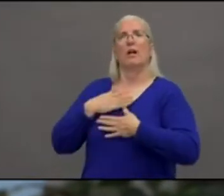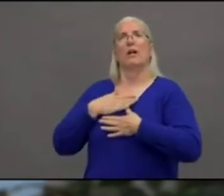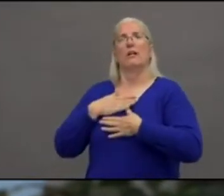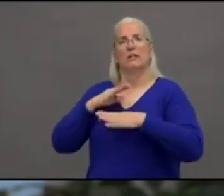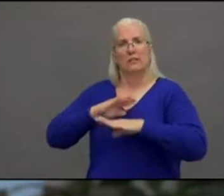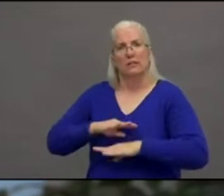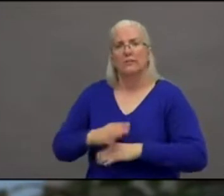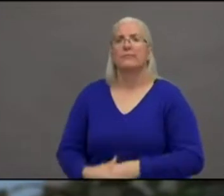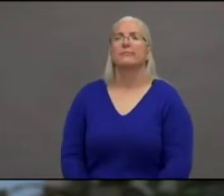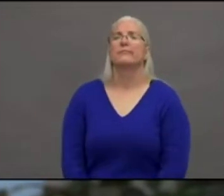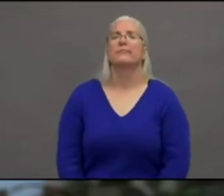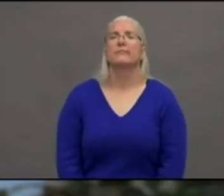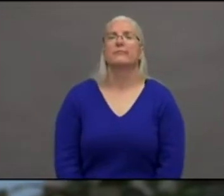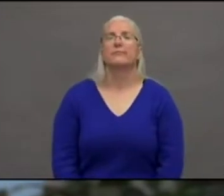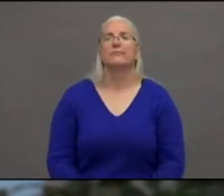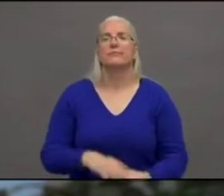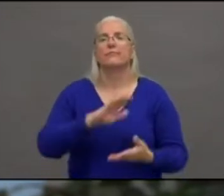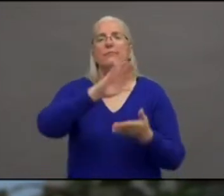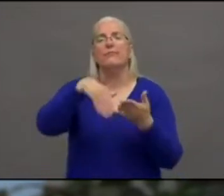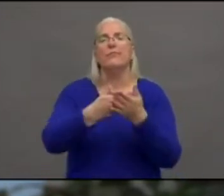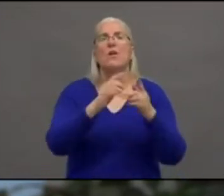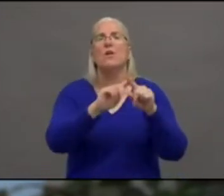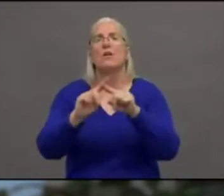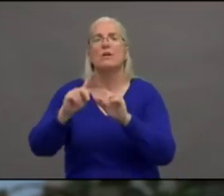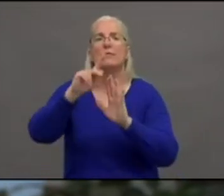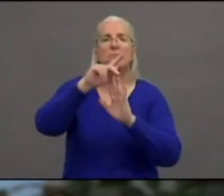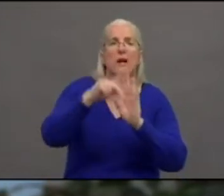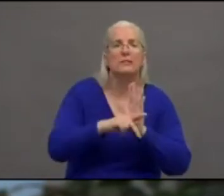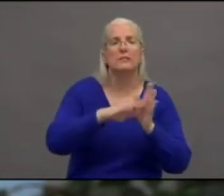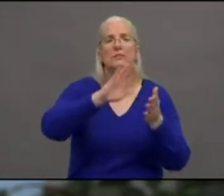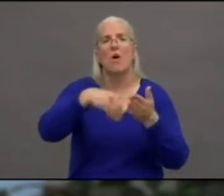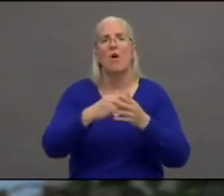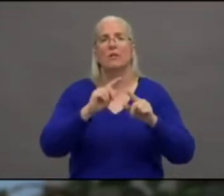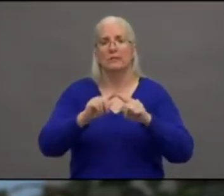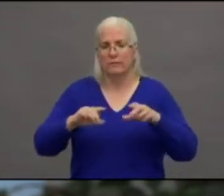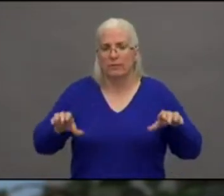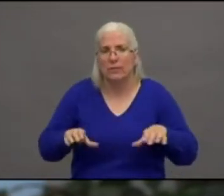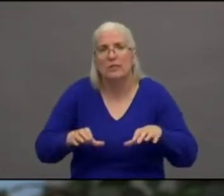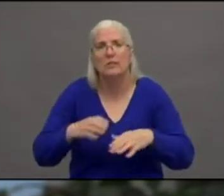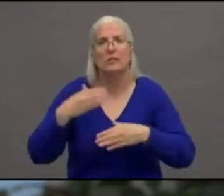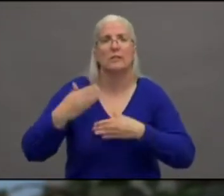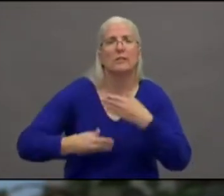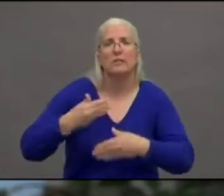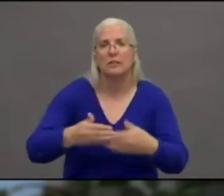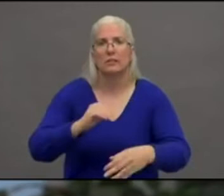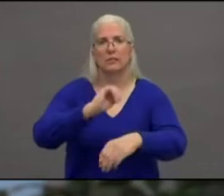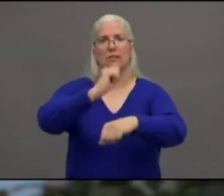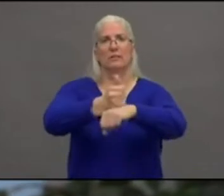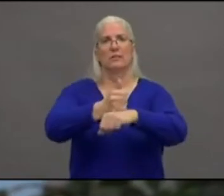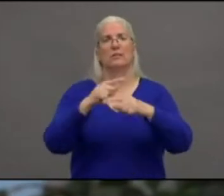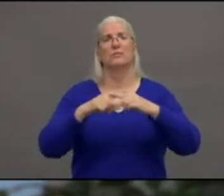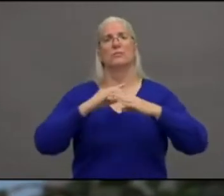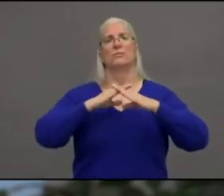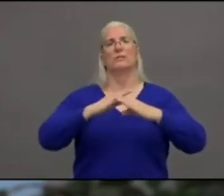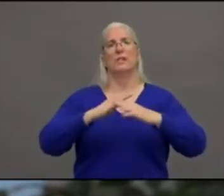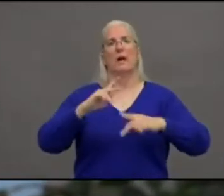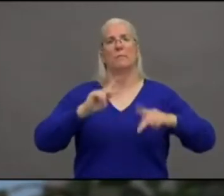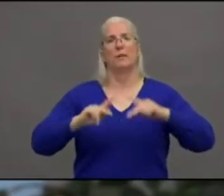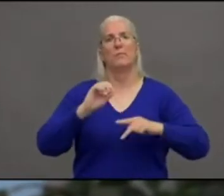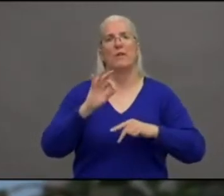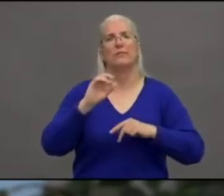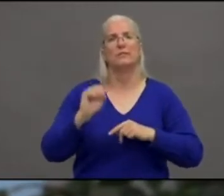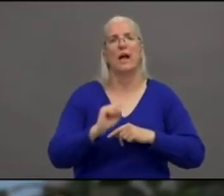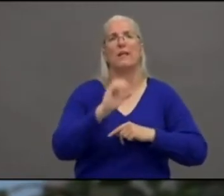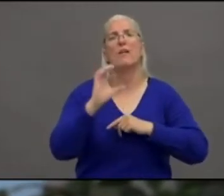All these measures, all these actions were brought about because you, the population of Santa Clara County, the people of Santa Clara County,